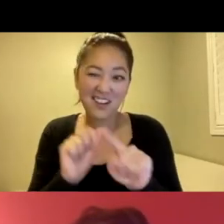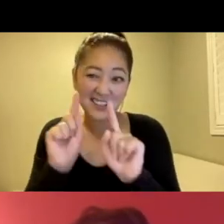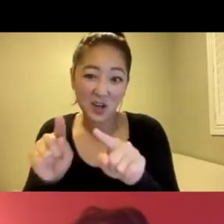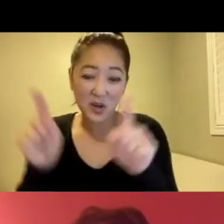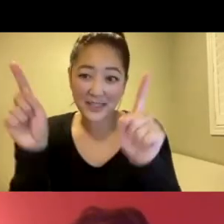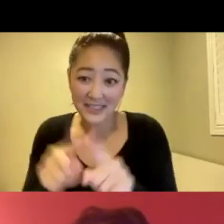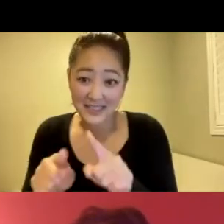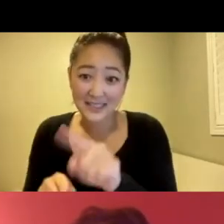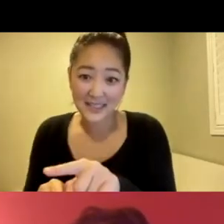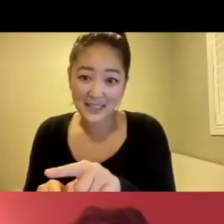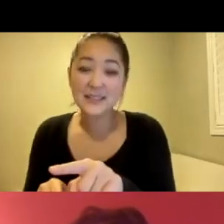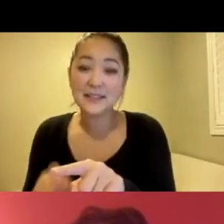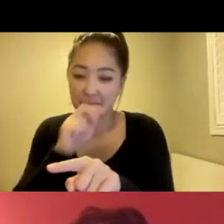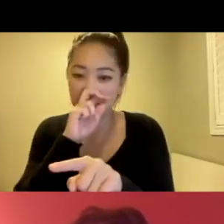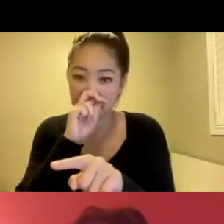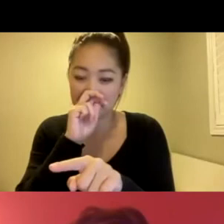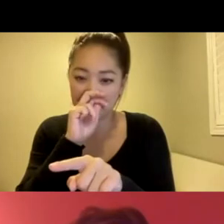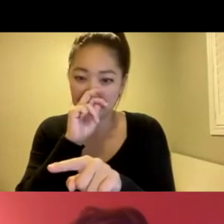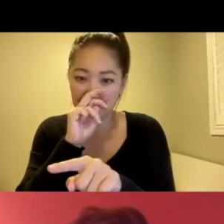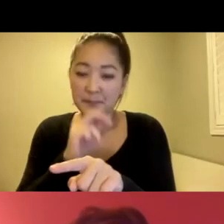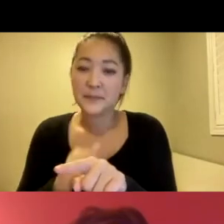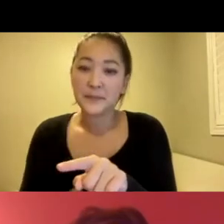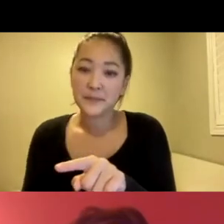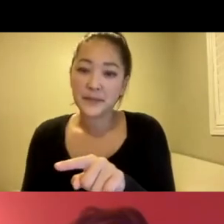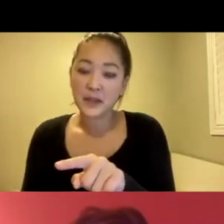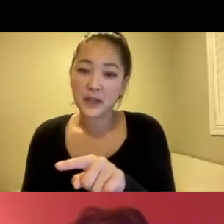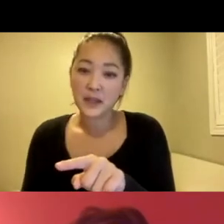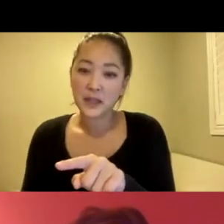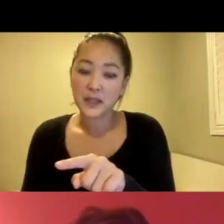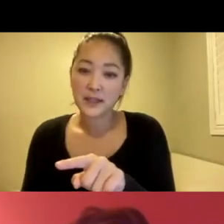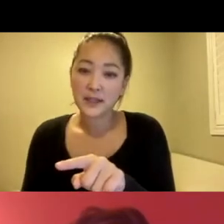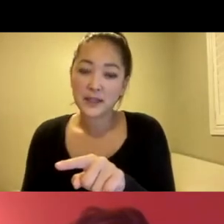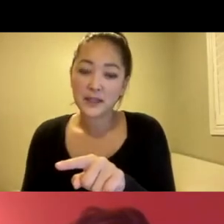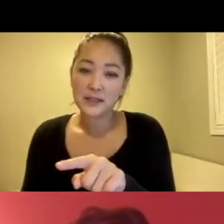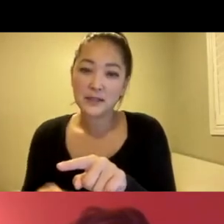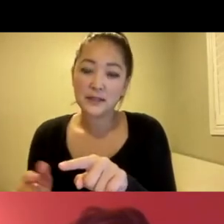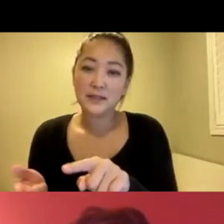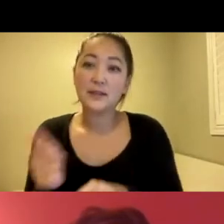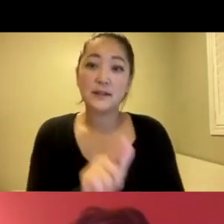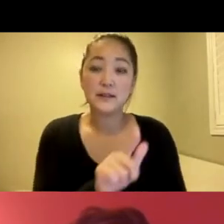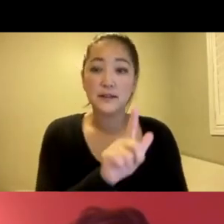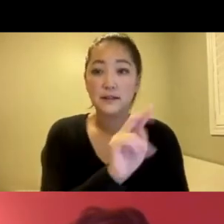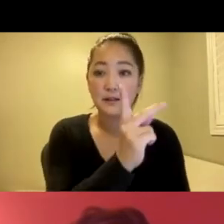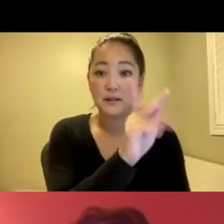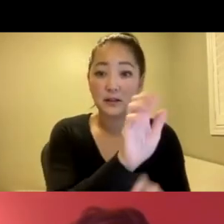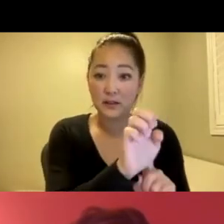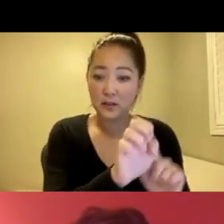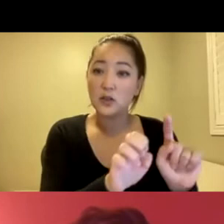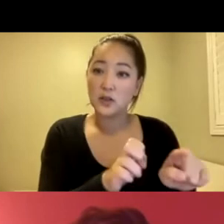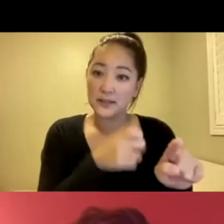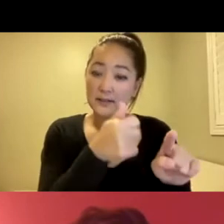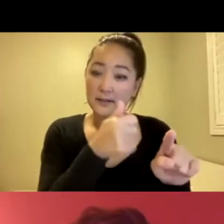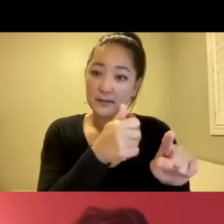brought of India that we can show while I'm talking. And then for Luke, his family happens to